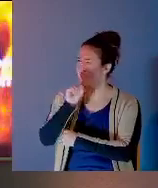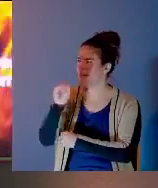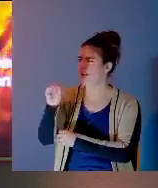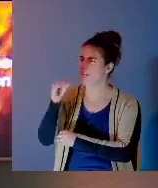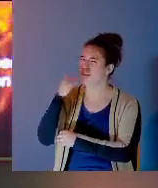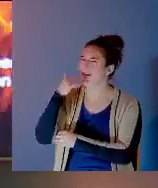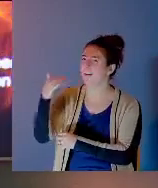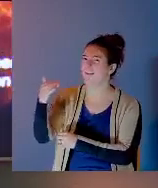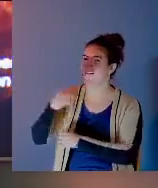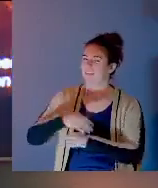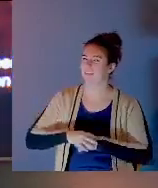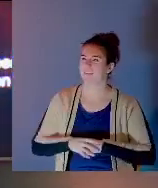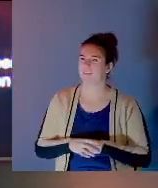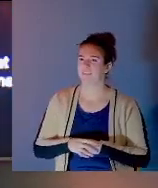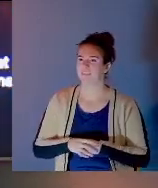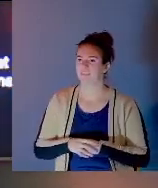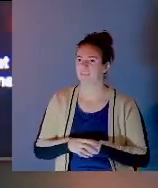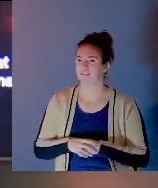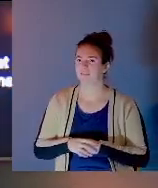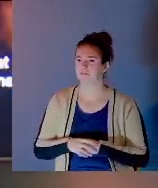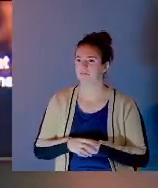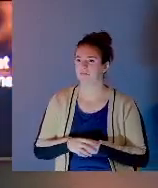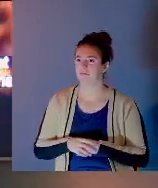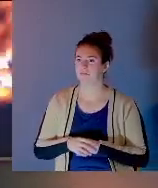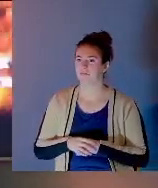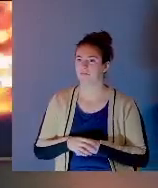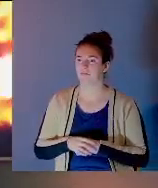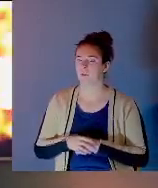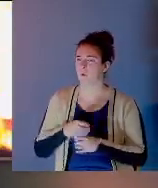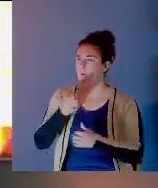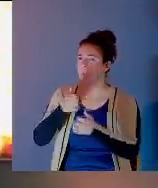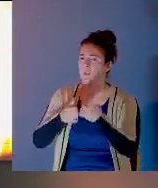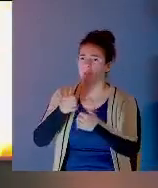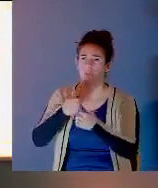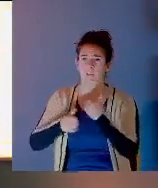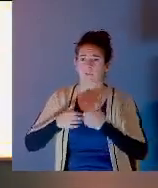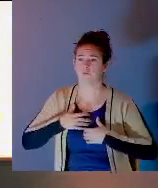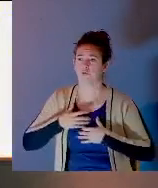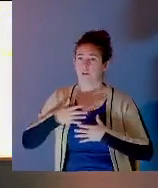good. With every breath that I am